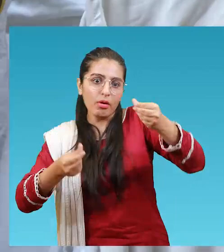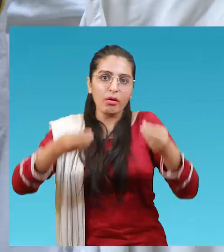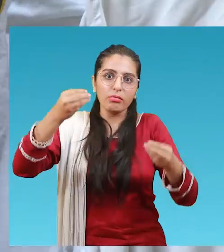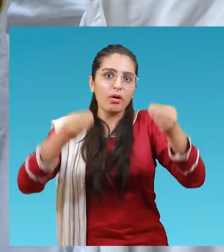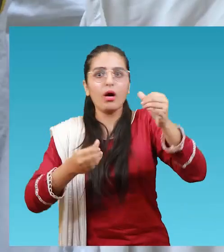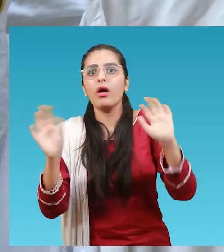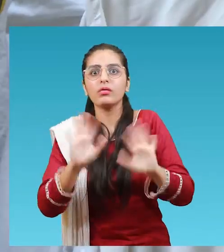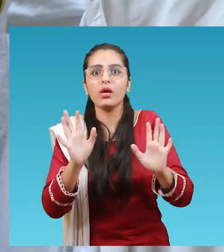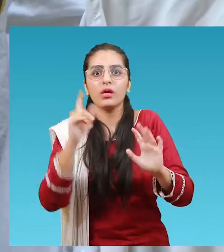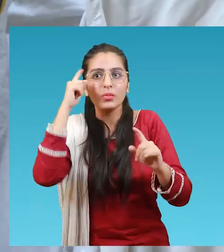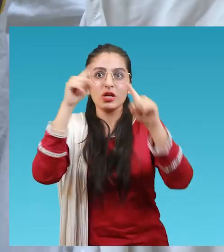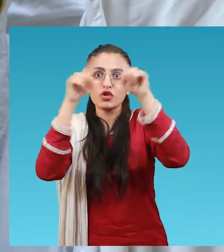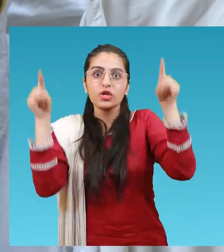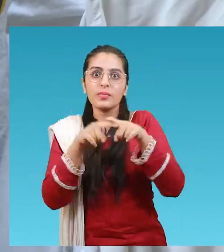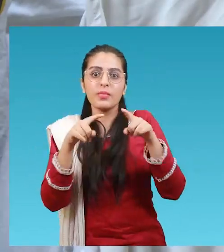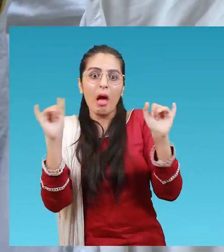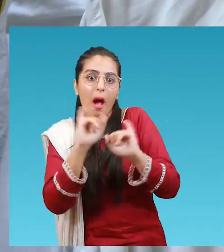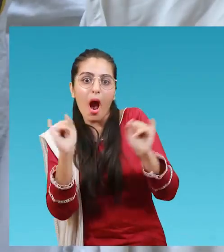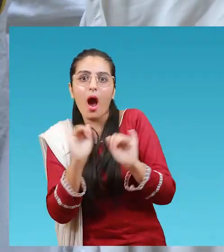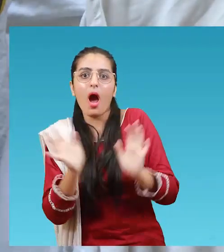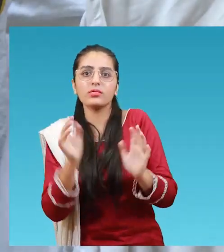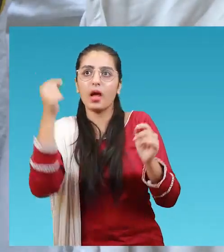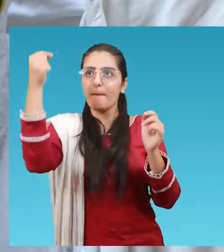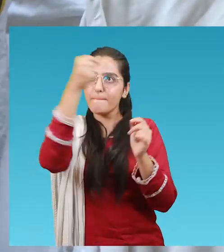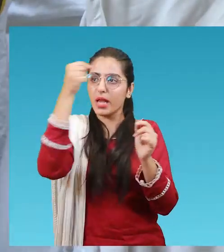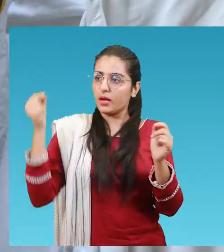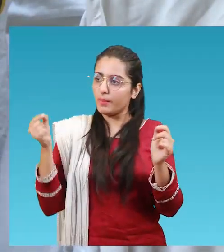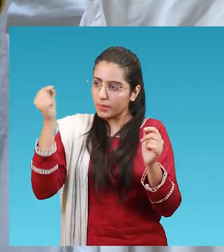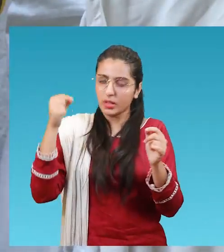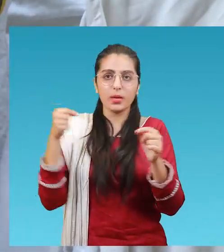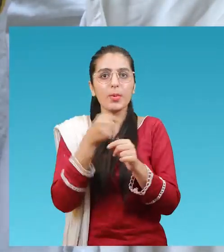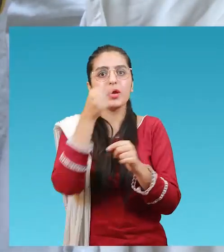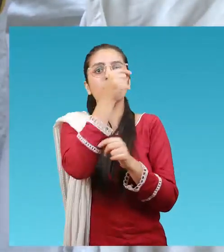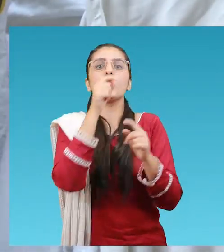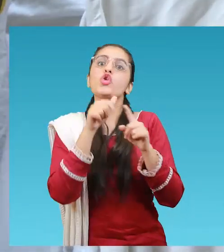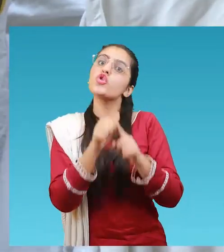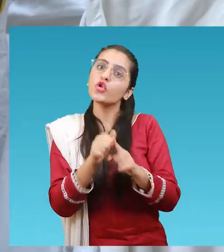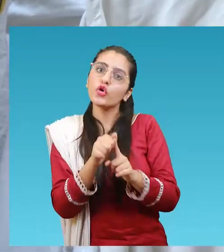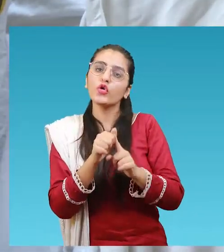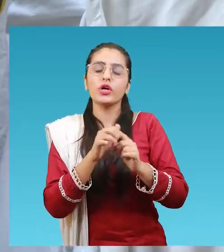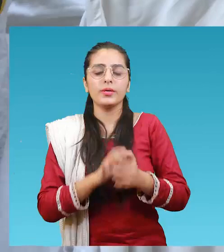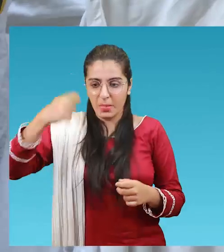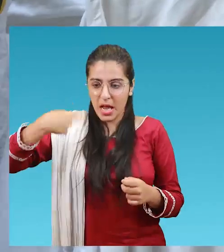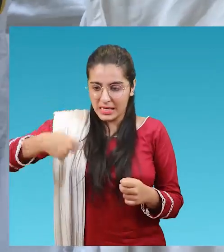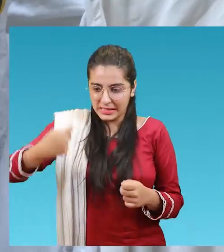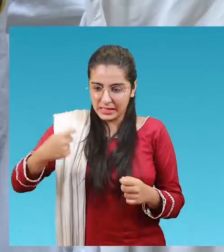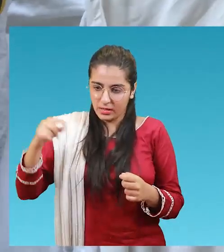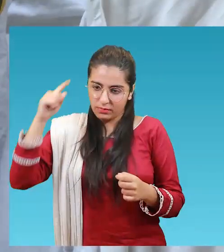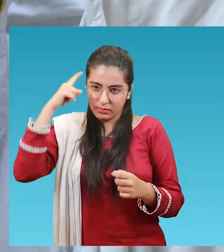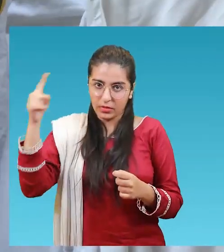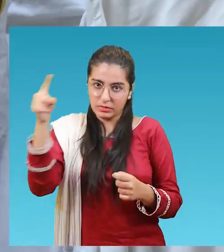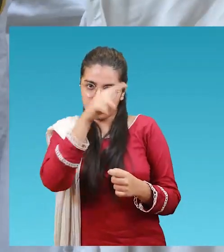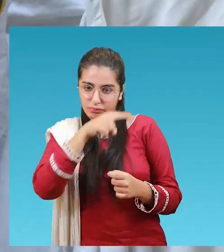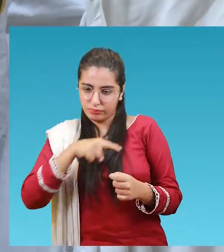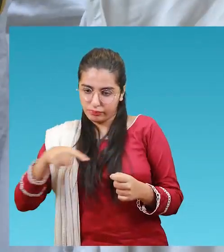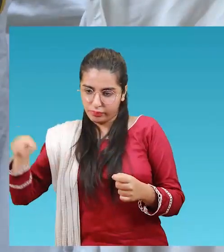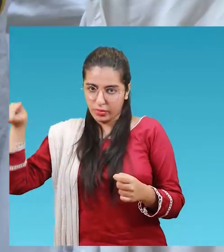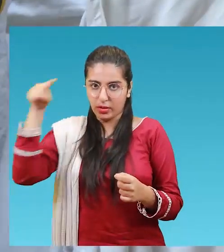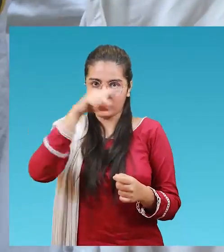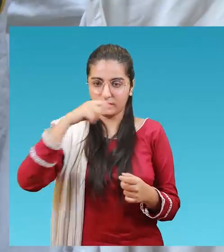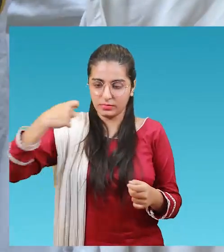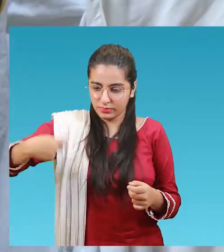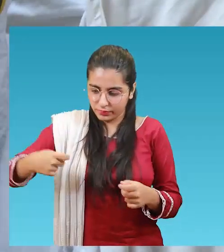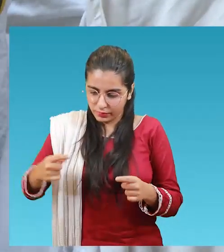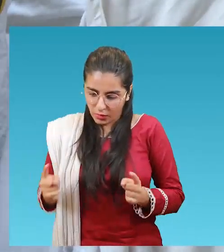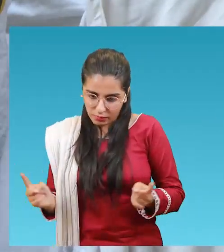temporarily so it remains in shape. Turn your mask inside out and iron it properly.